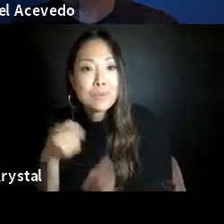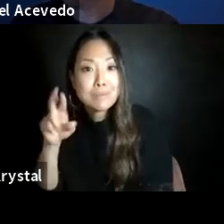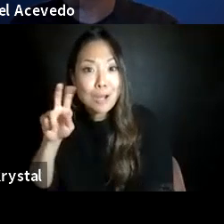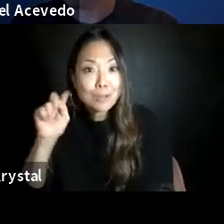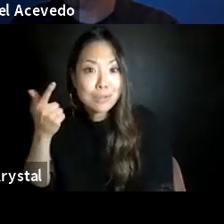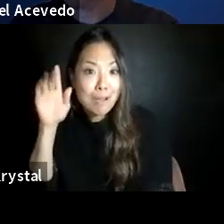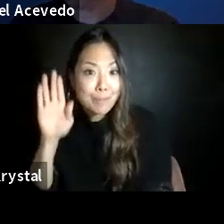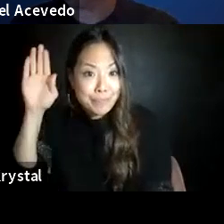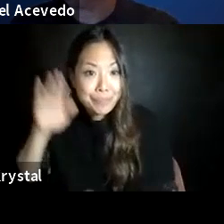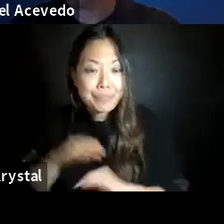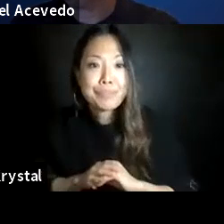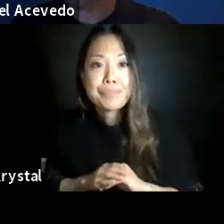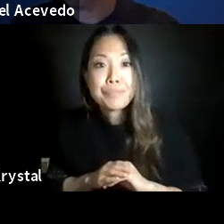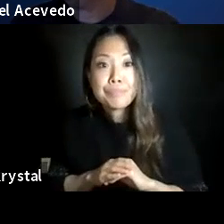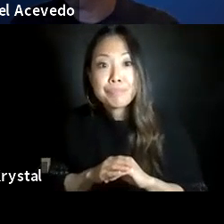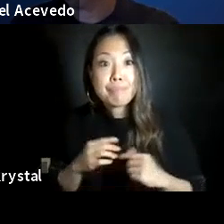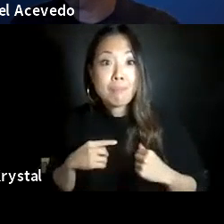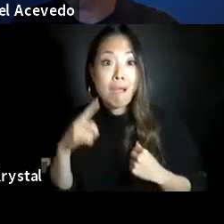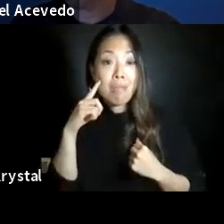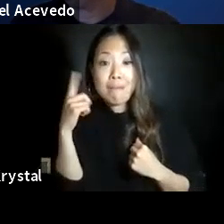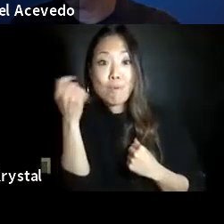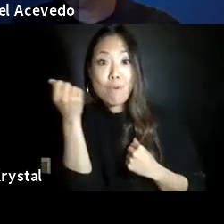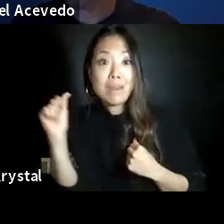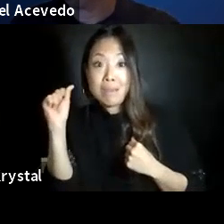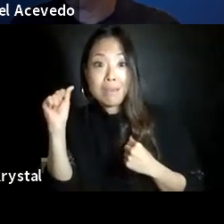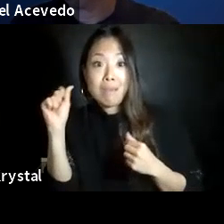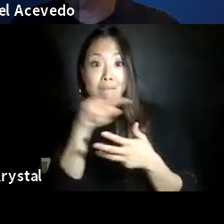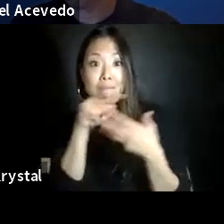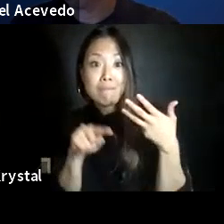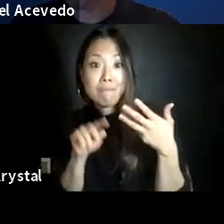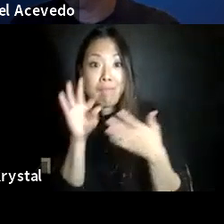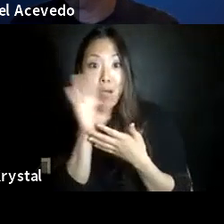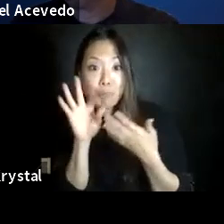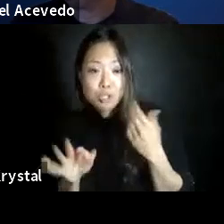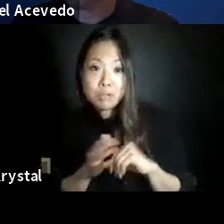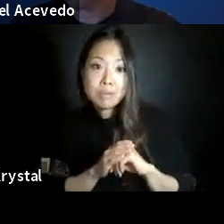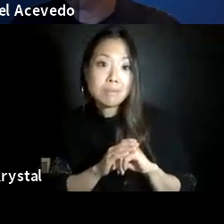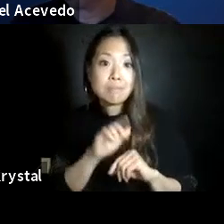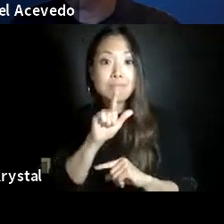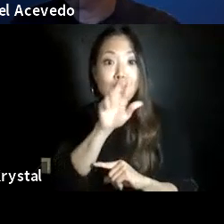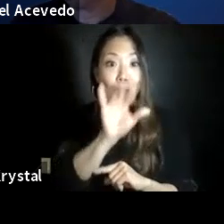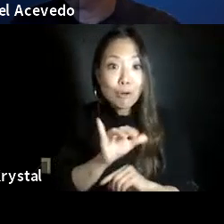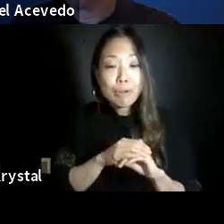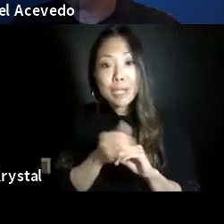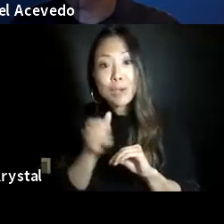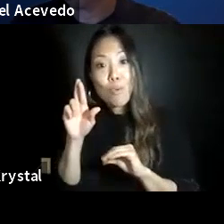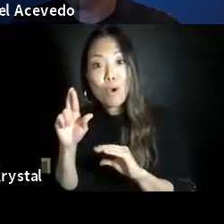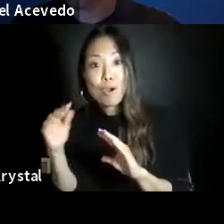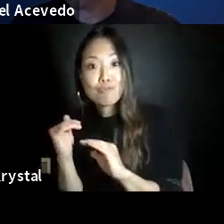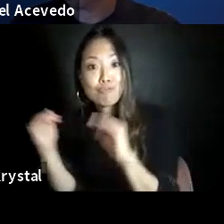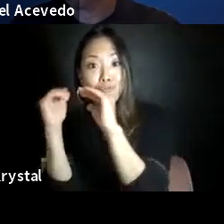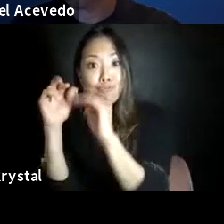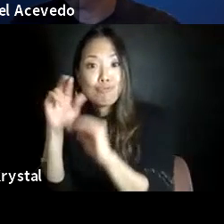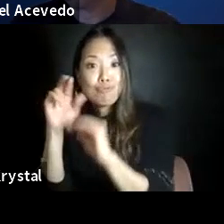I think for any of those options, whether it's lottery or ranking,